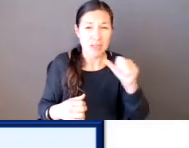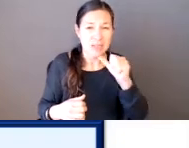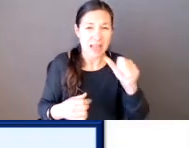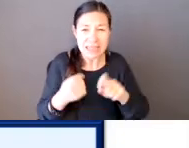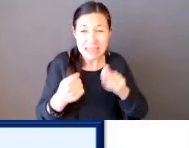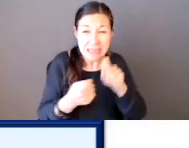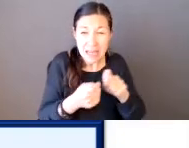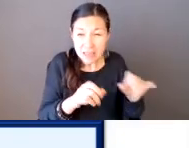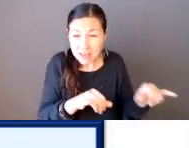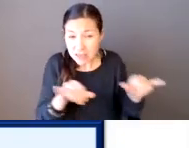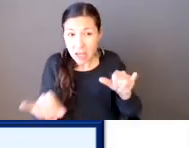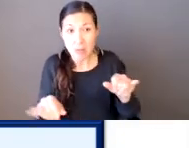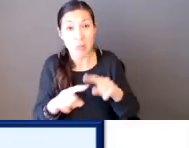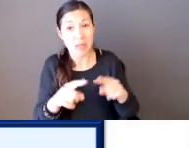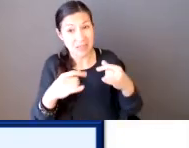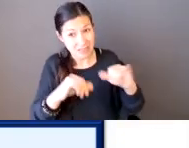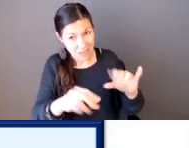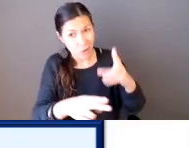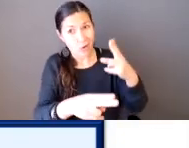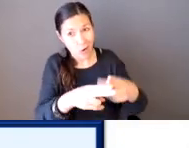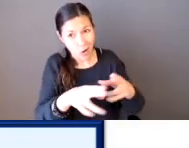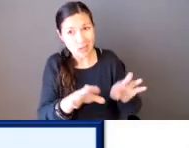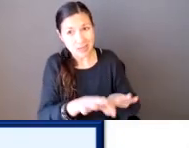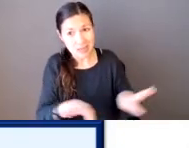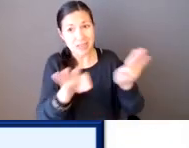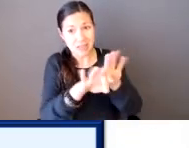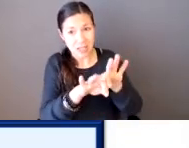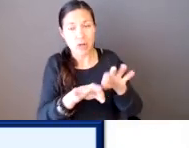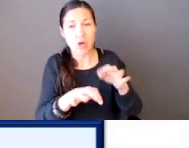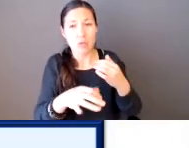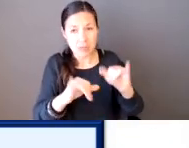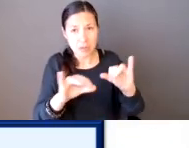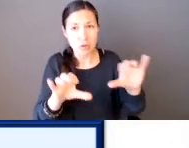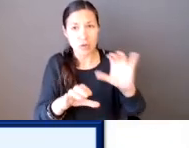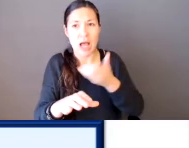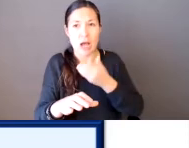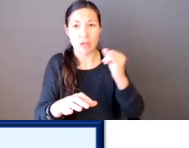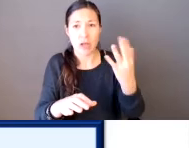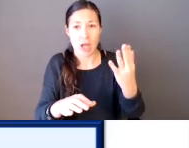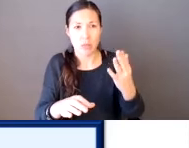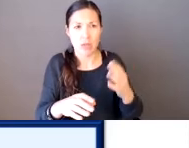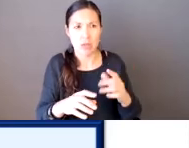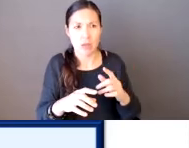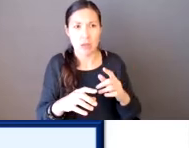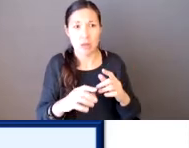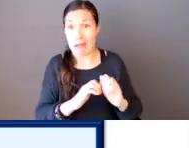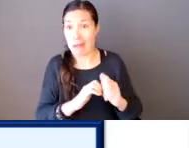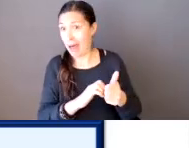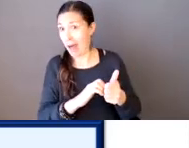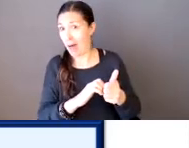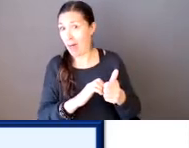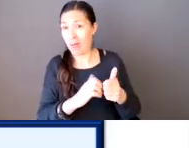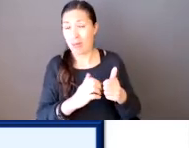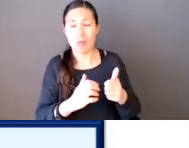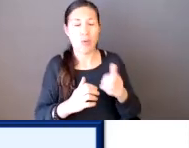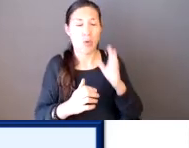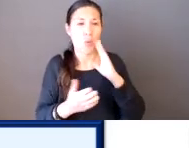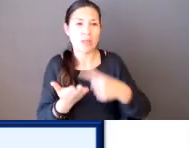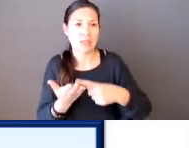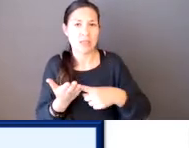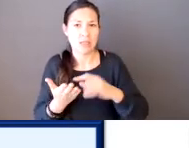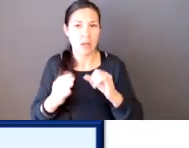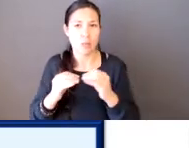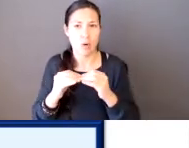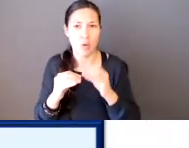they need to be doing their job. The question is, how do they do their job? And we'll talk more about that.